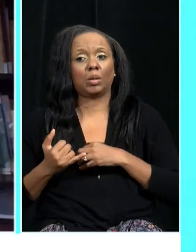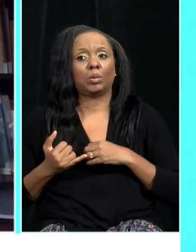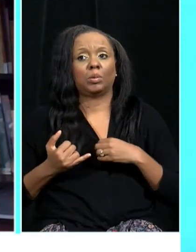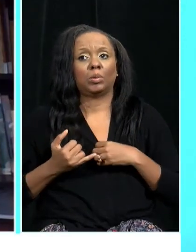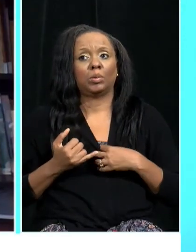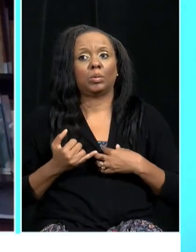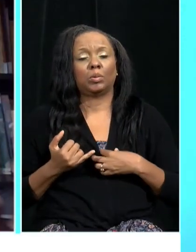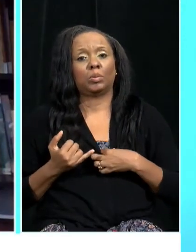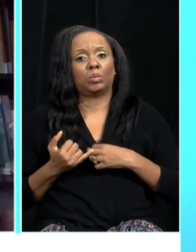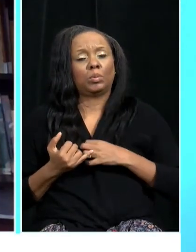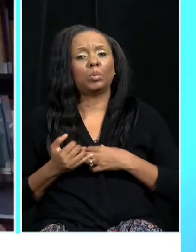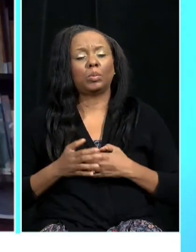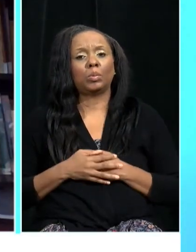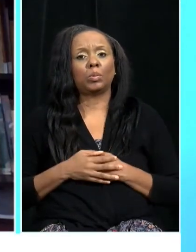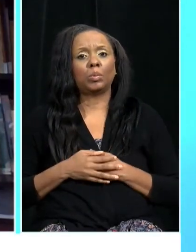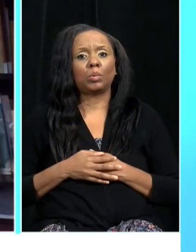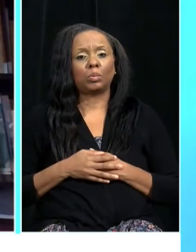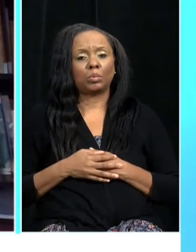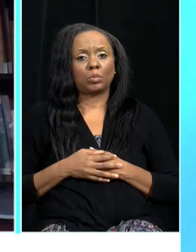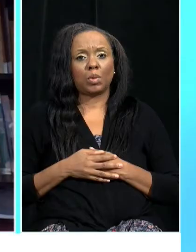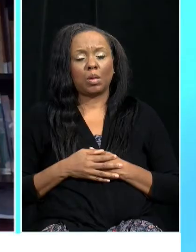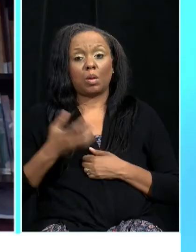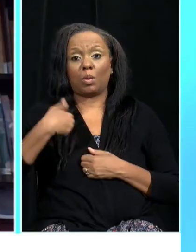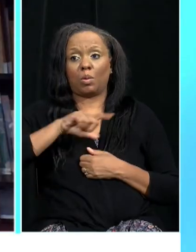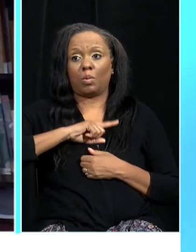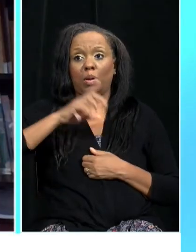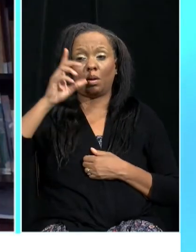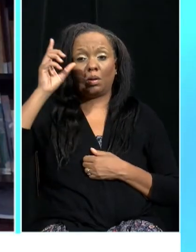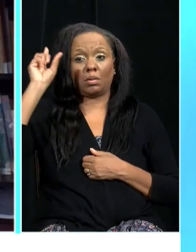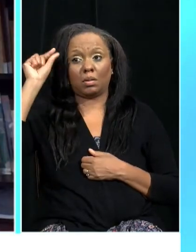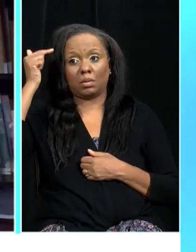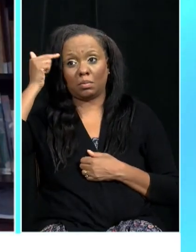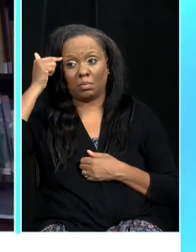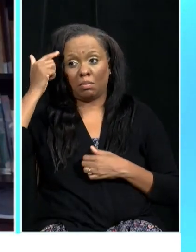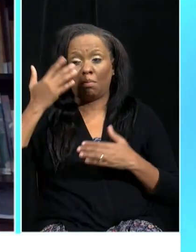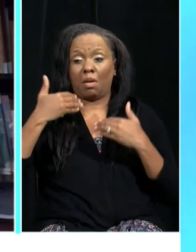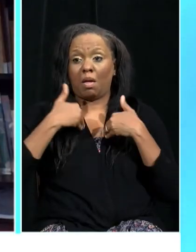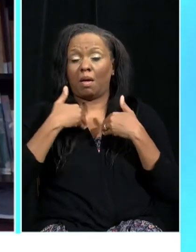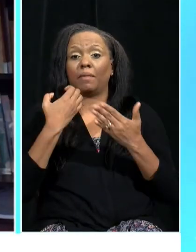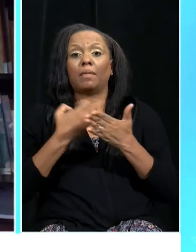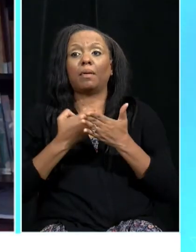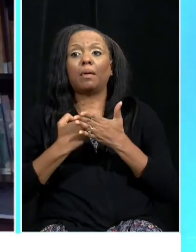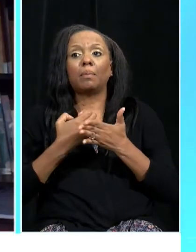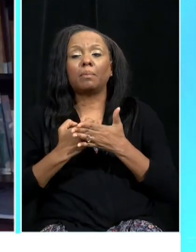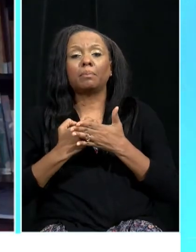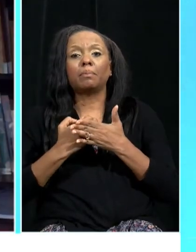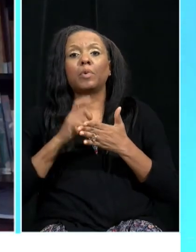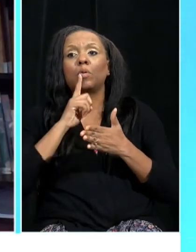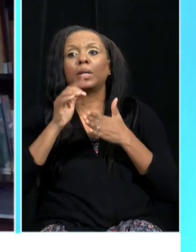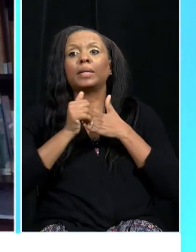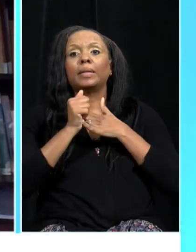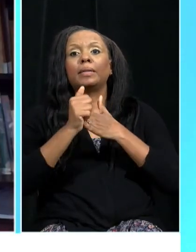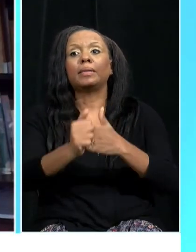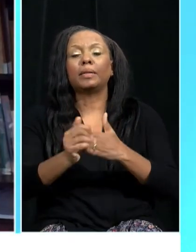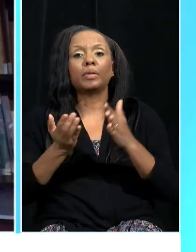to, we really have committed ourselves to having an economy that is largely led by private sector growth. And maybe